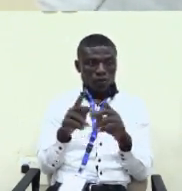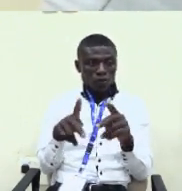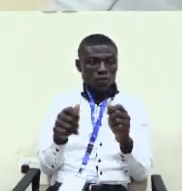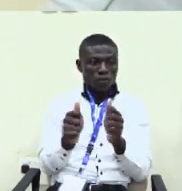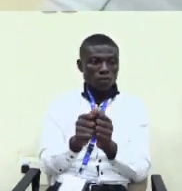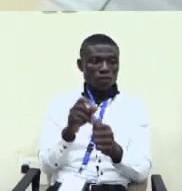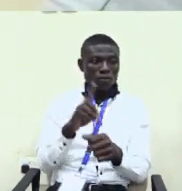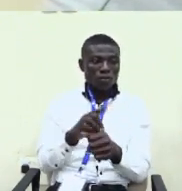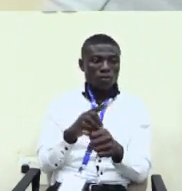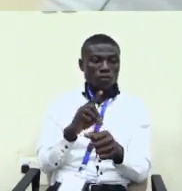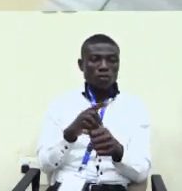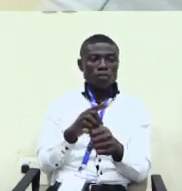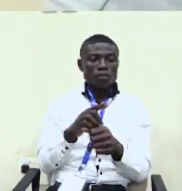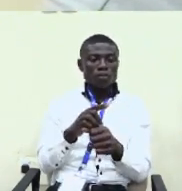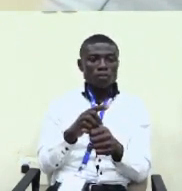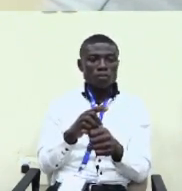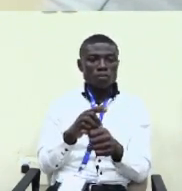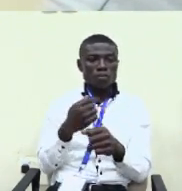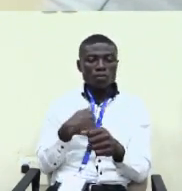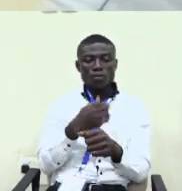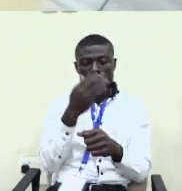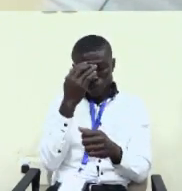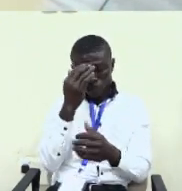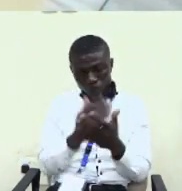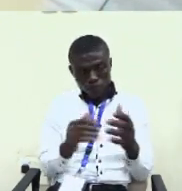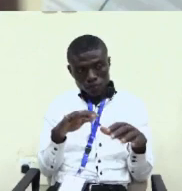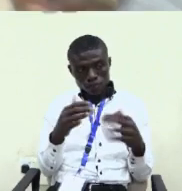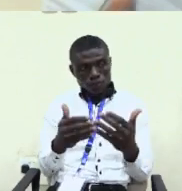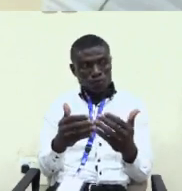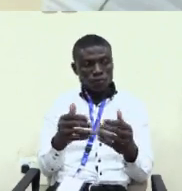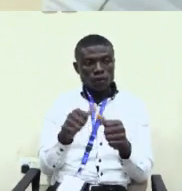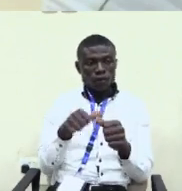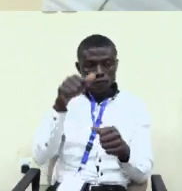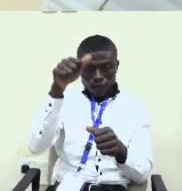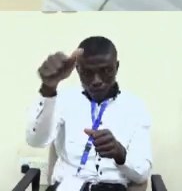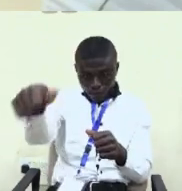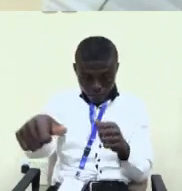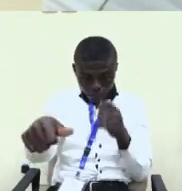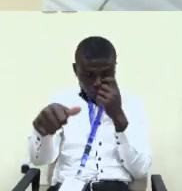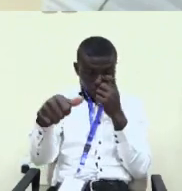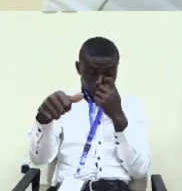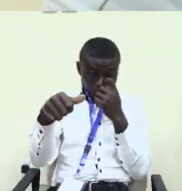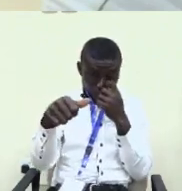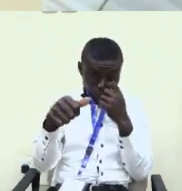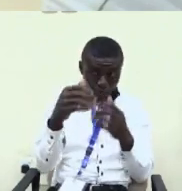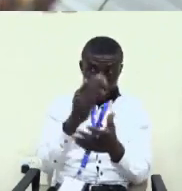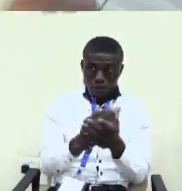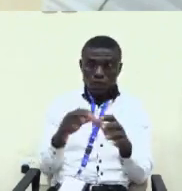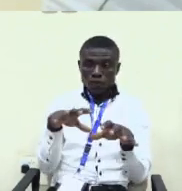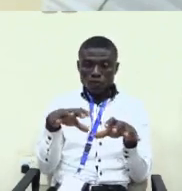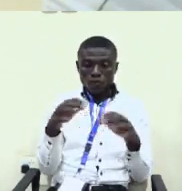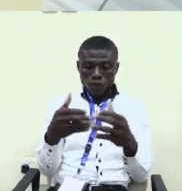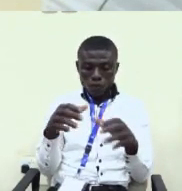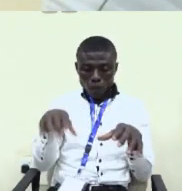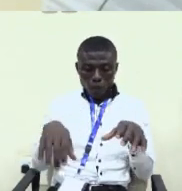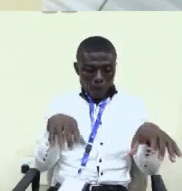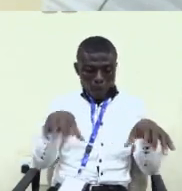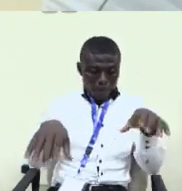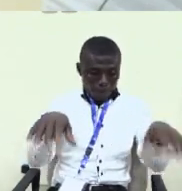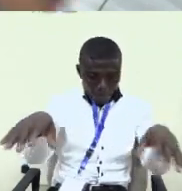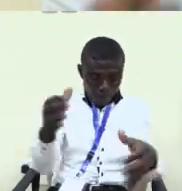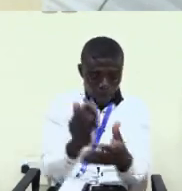people with disability. You know, some of the communities are far off, and the use of public